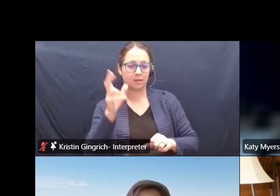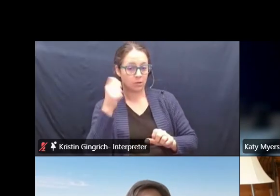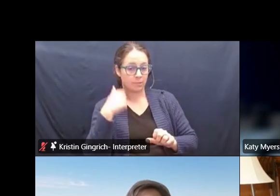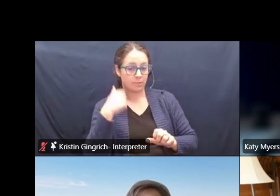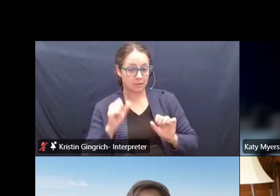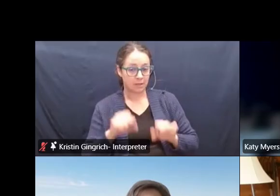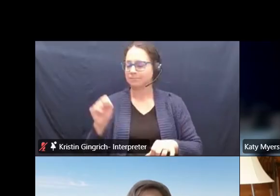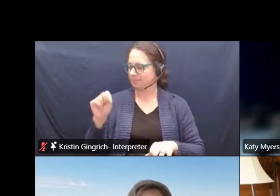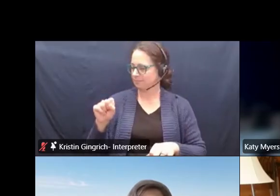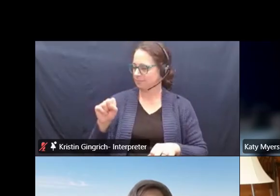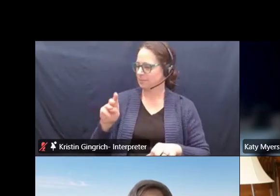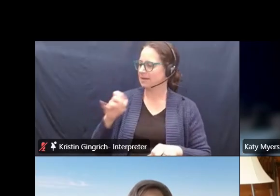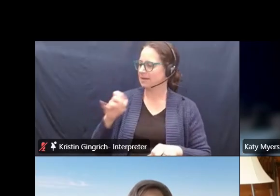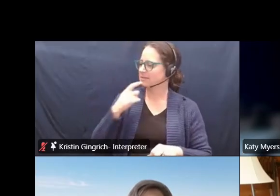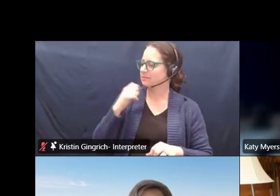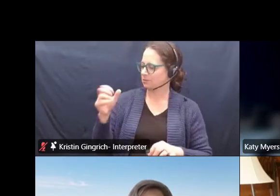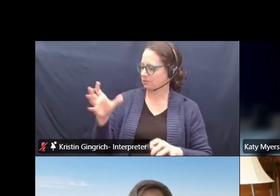fine. Okay.